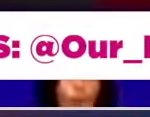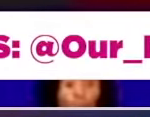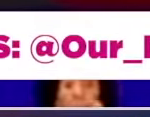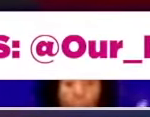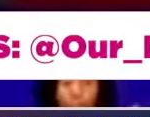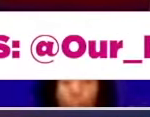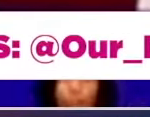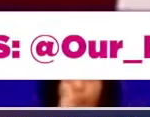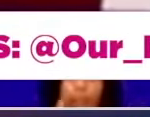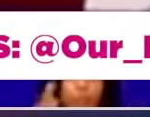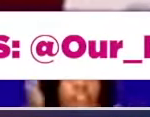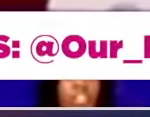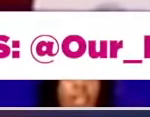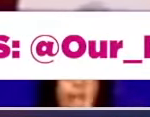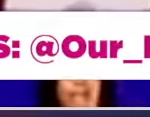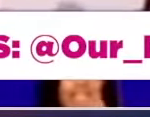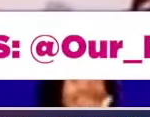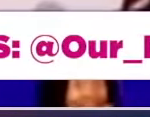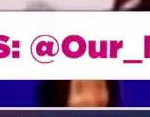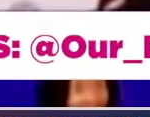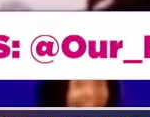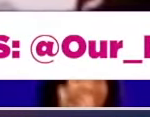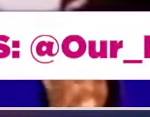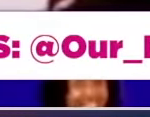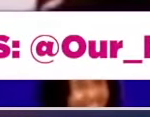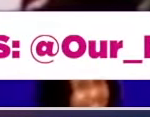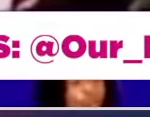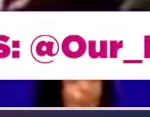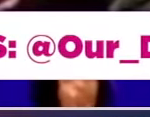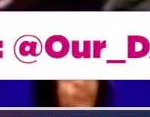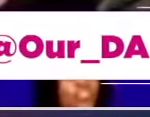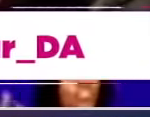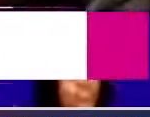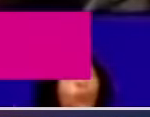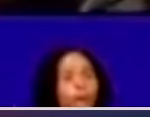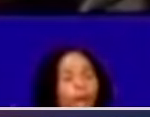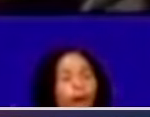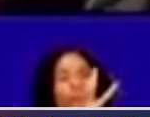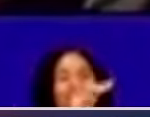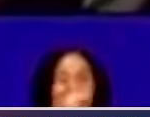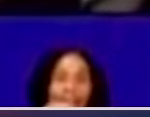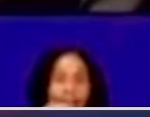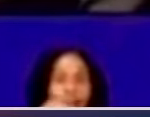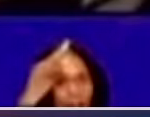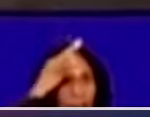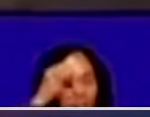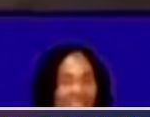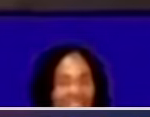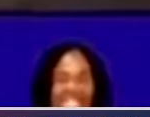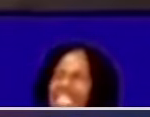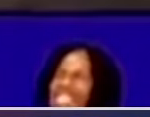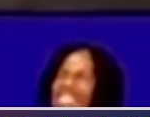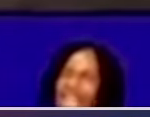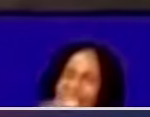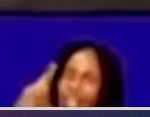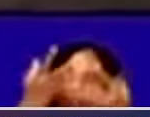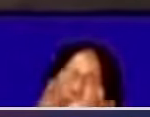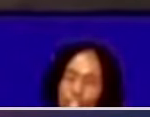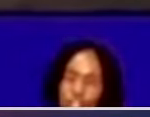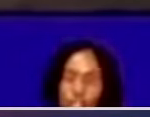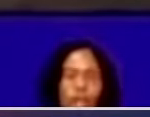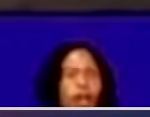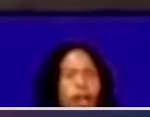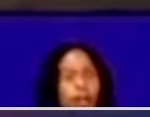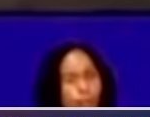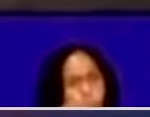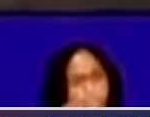while the DA does exactly this. The Western Cape government has an incredibly successful red tape reduction